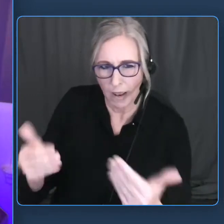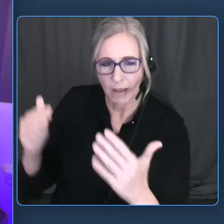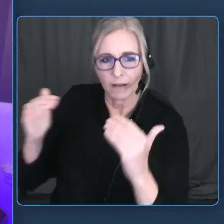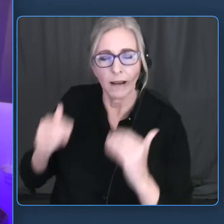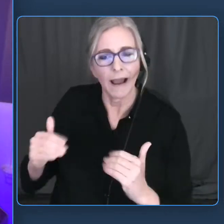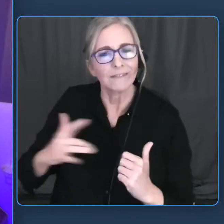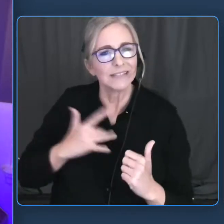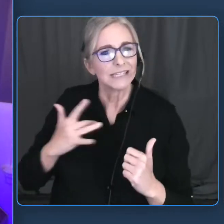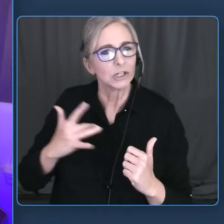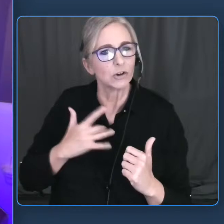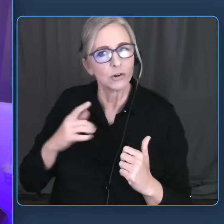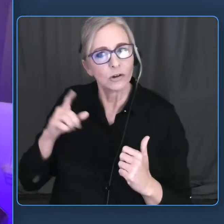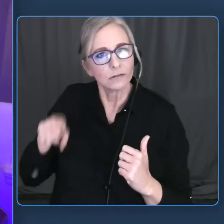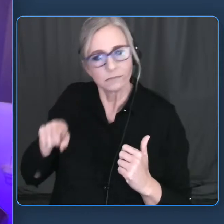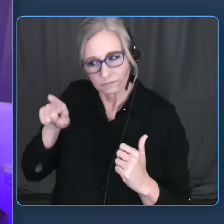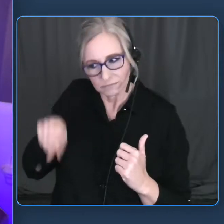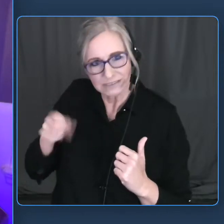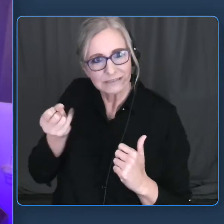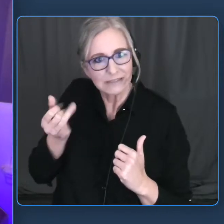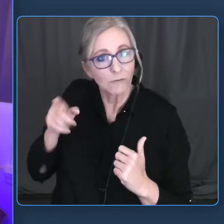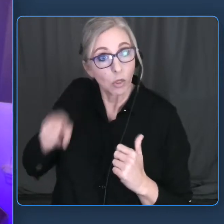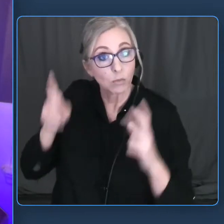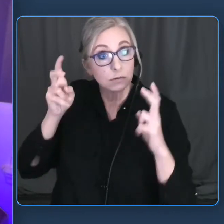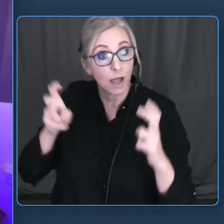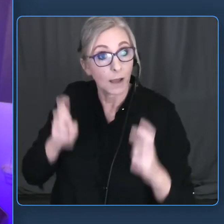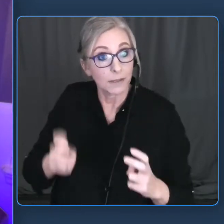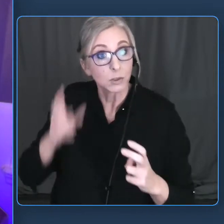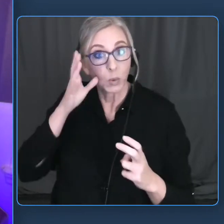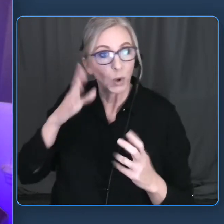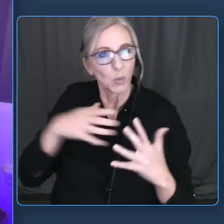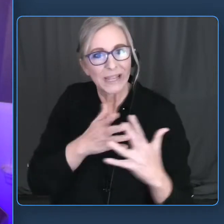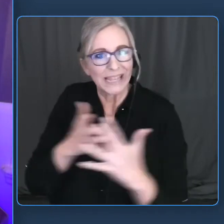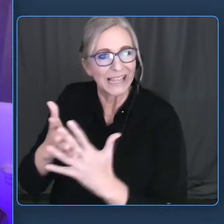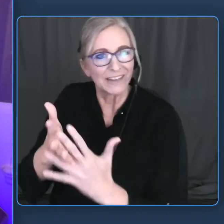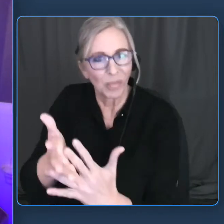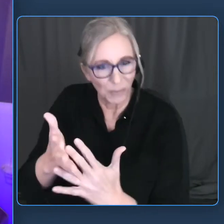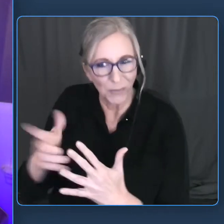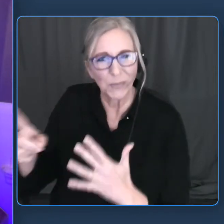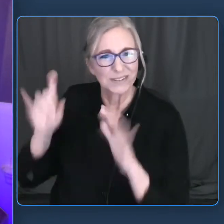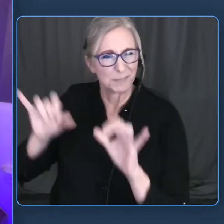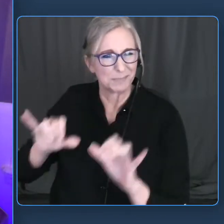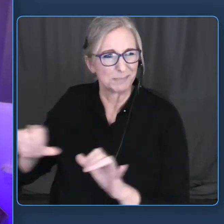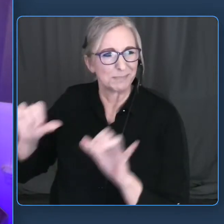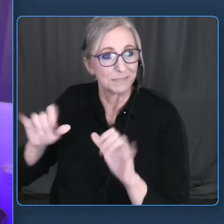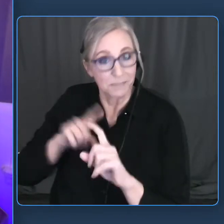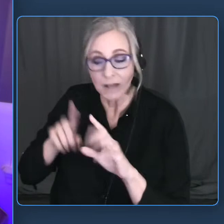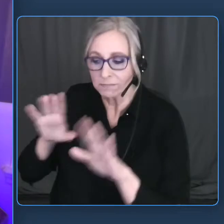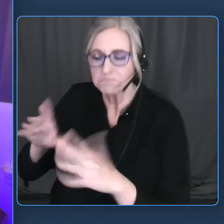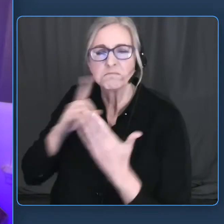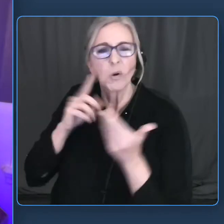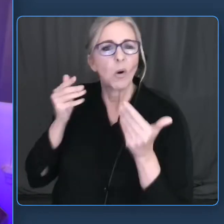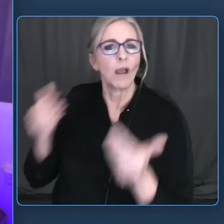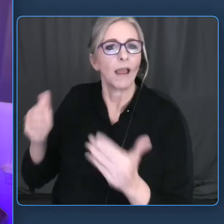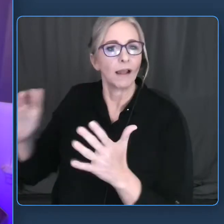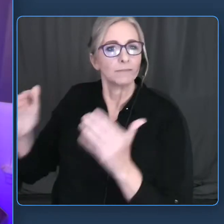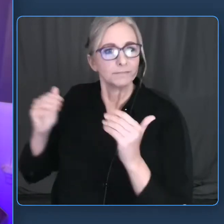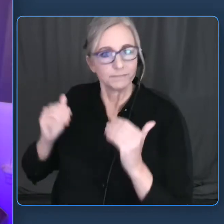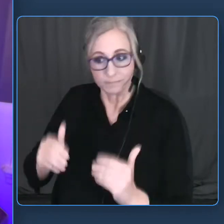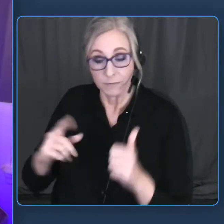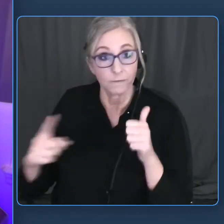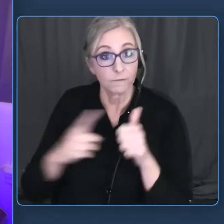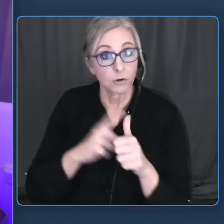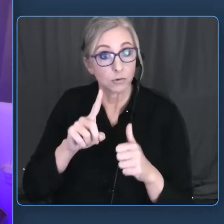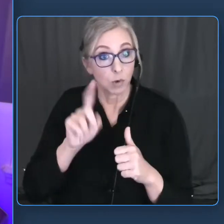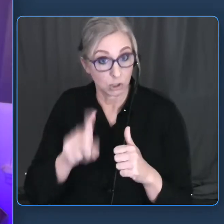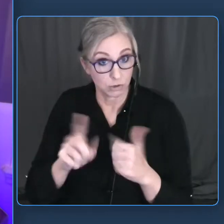I feel like several of these topics are going to weave their way in, but let's go ahead and jump into the